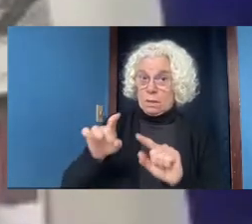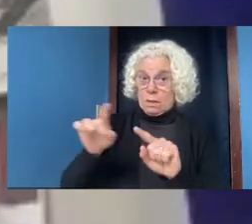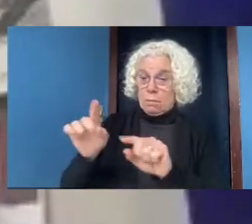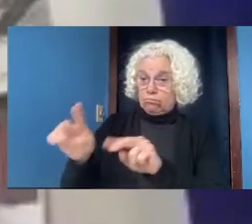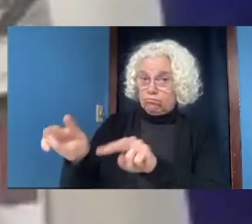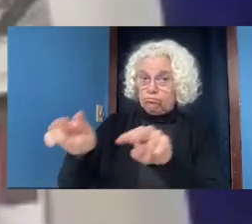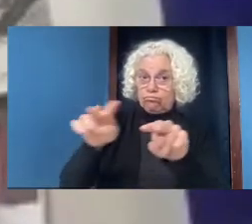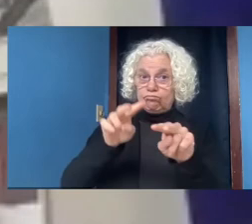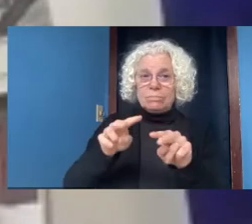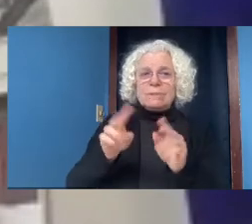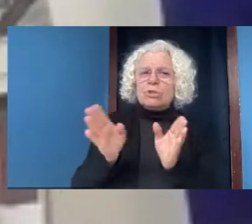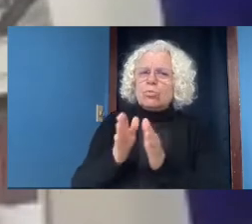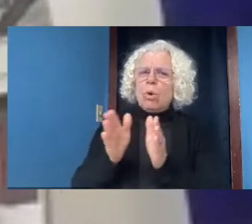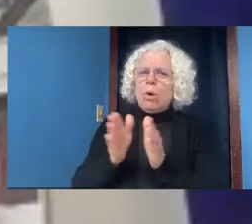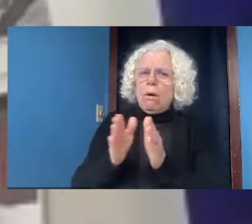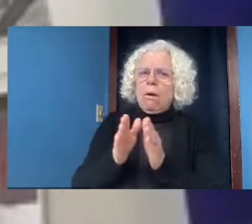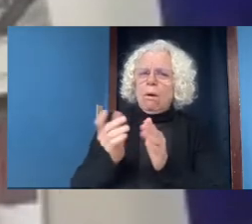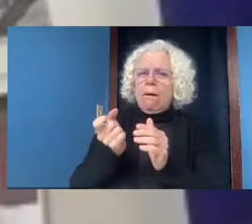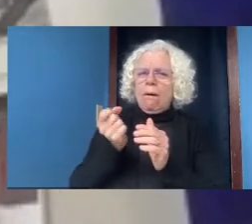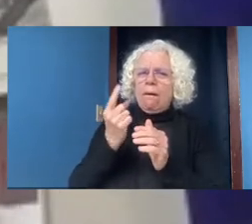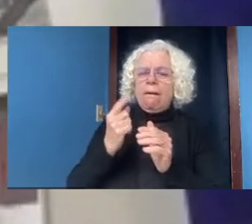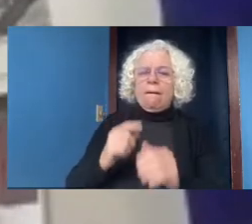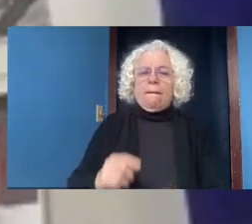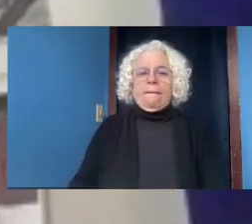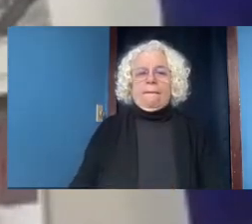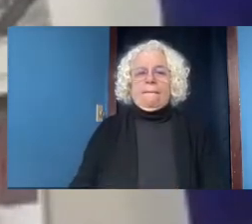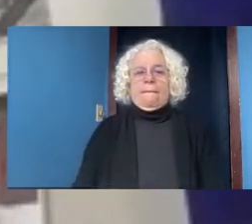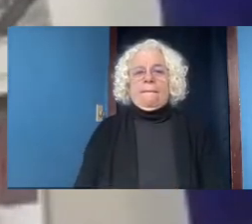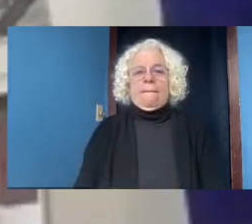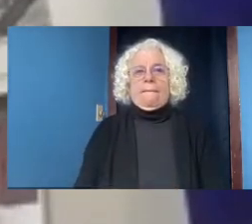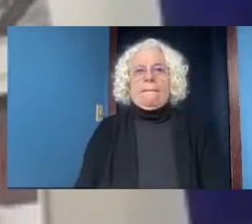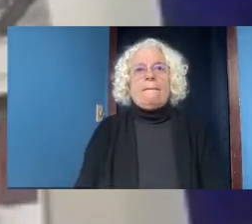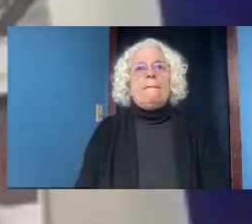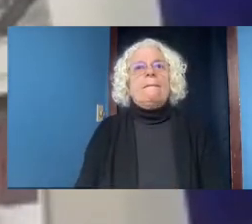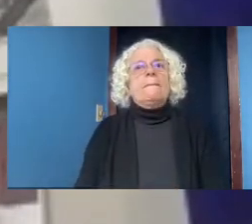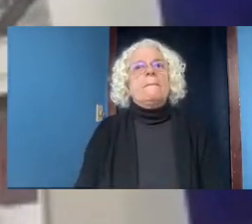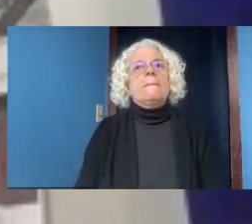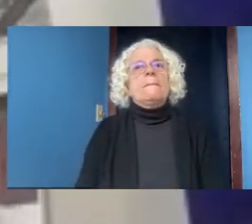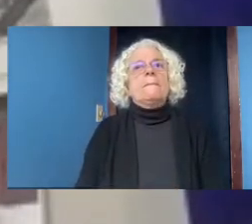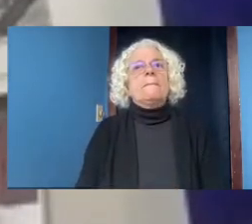little space. Right now they have this beautiful show.